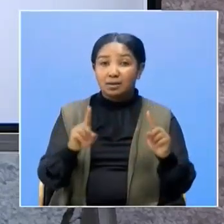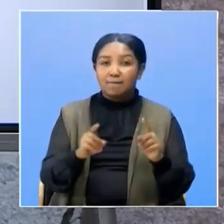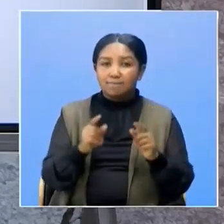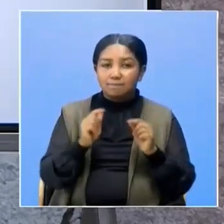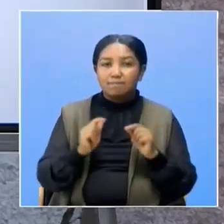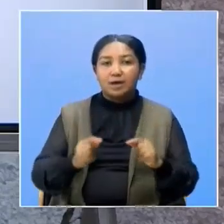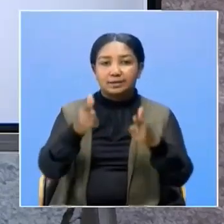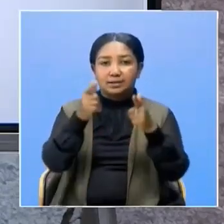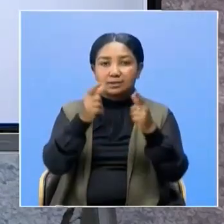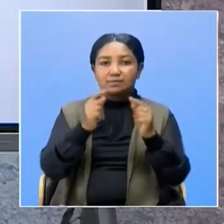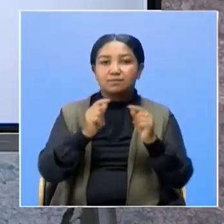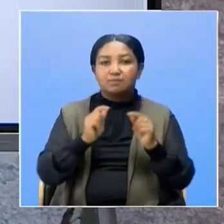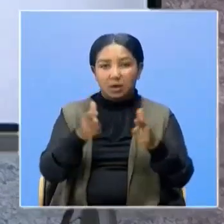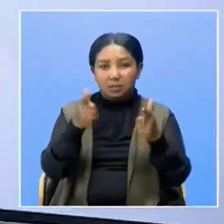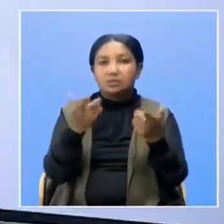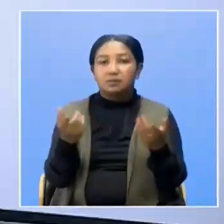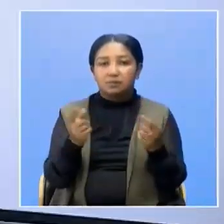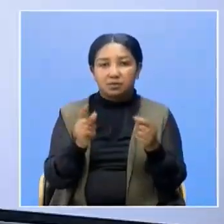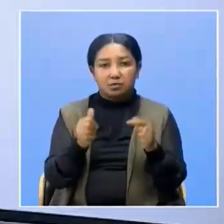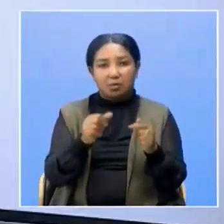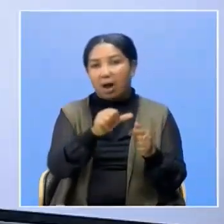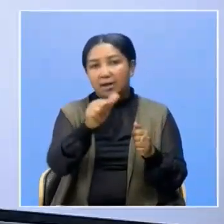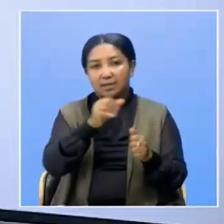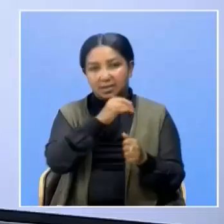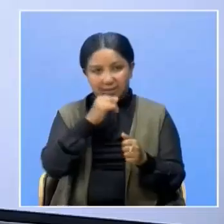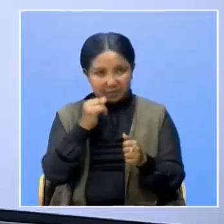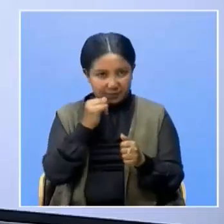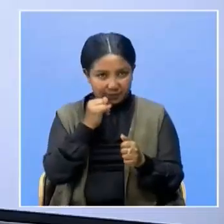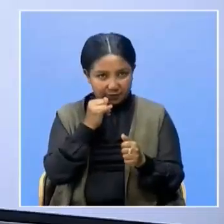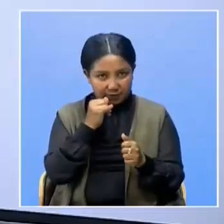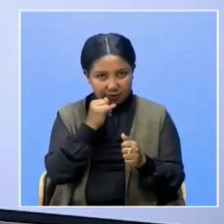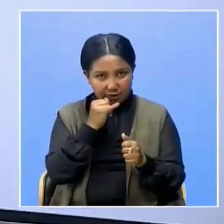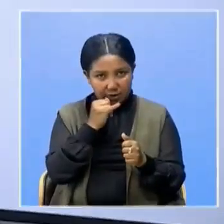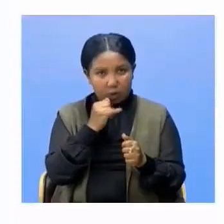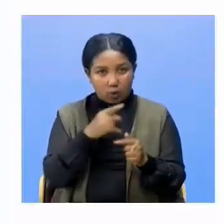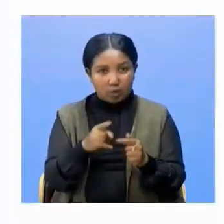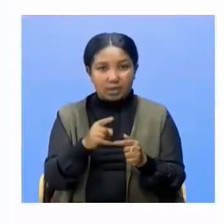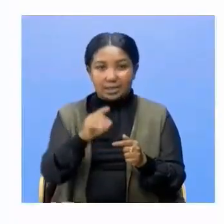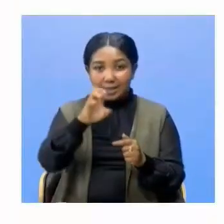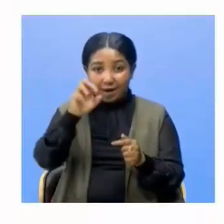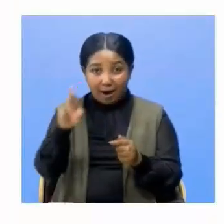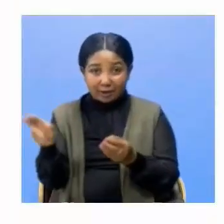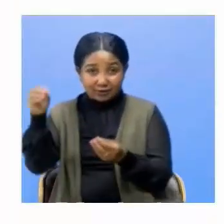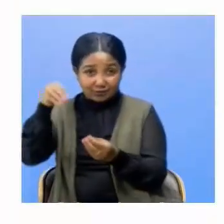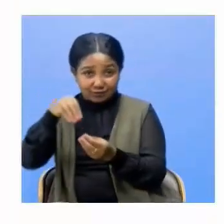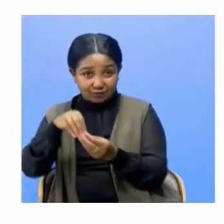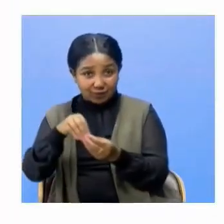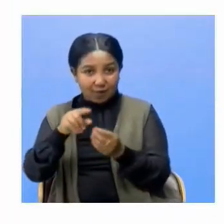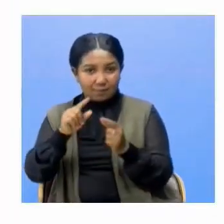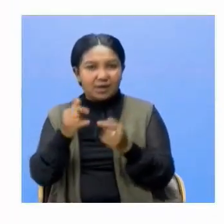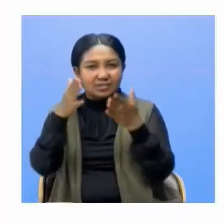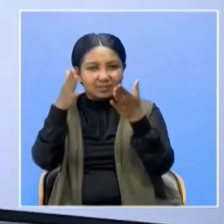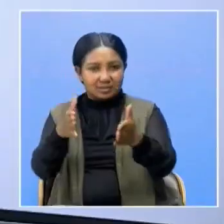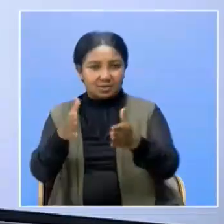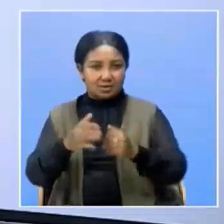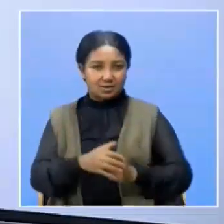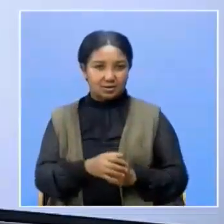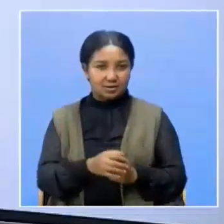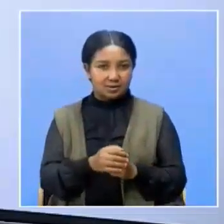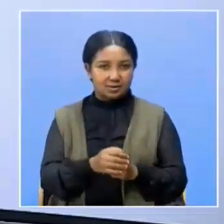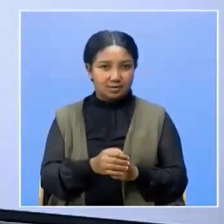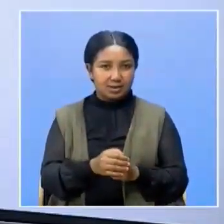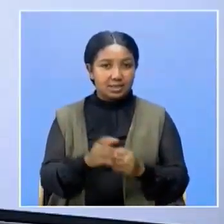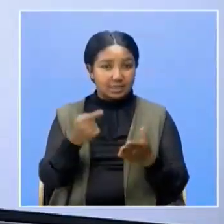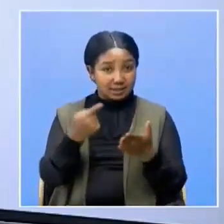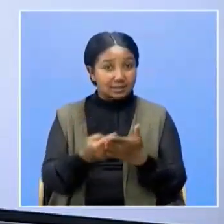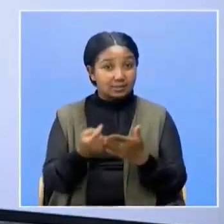fast, fast is also another adjective. When you add ER, it becomes what? Faster.